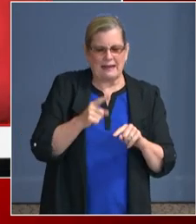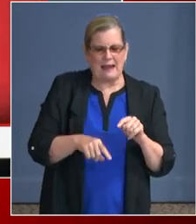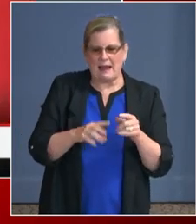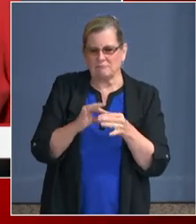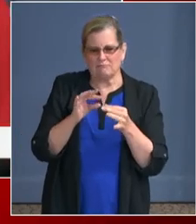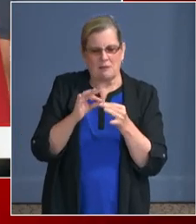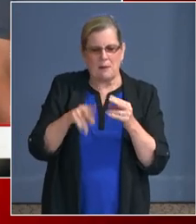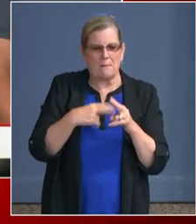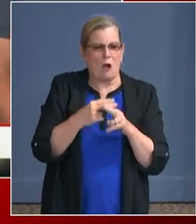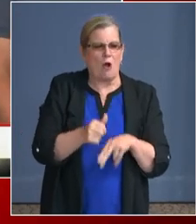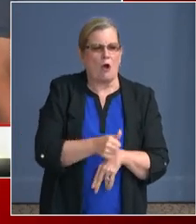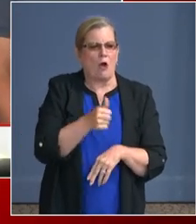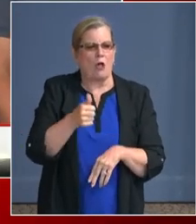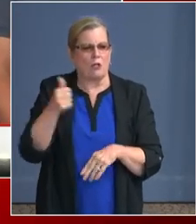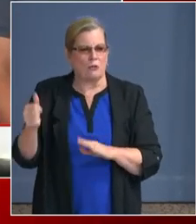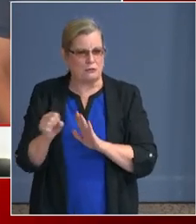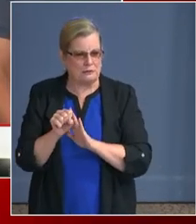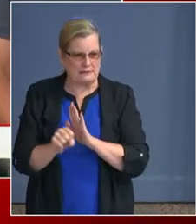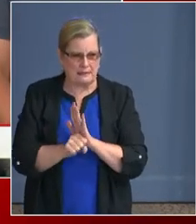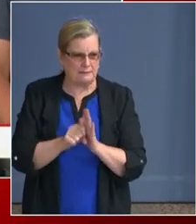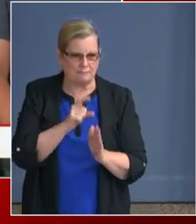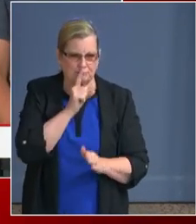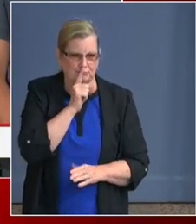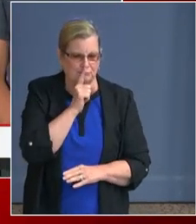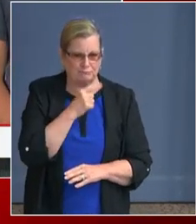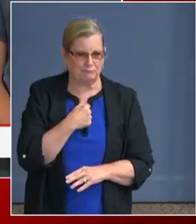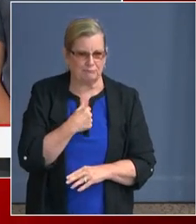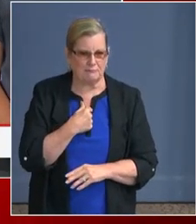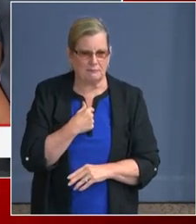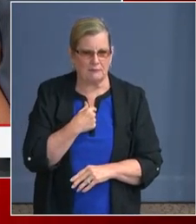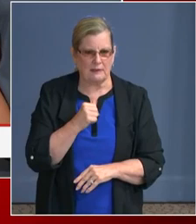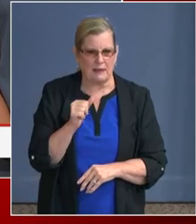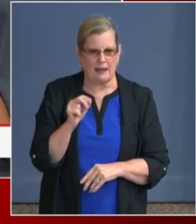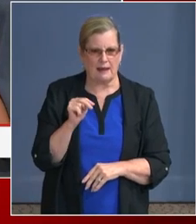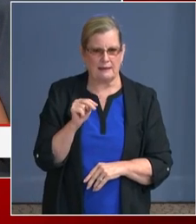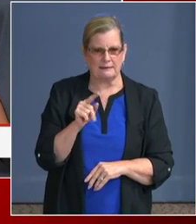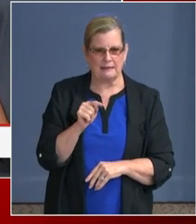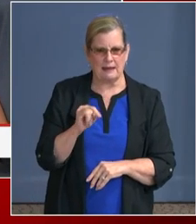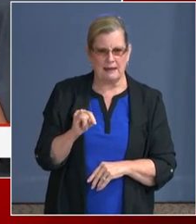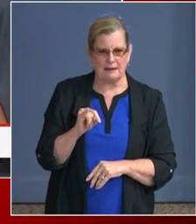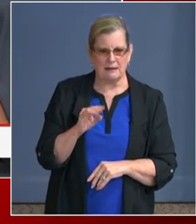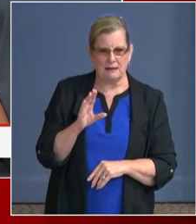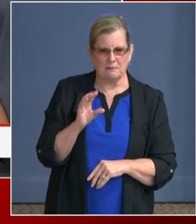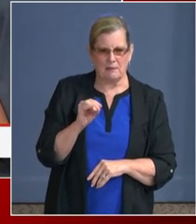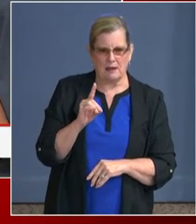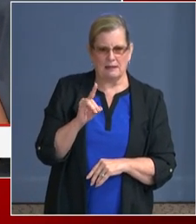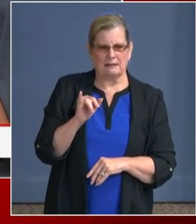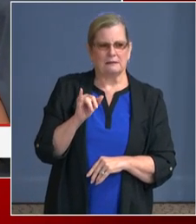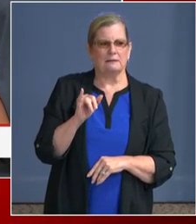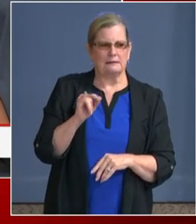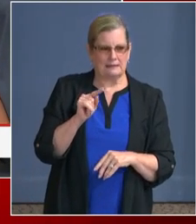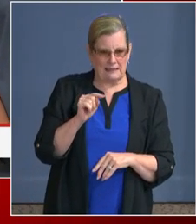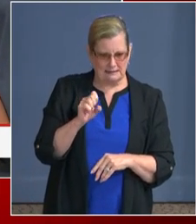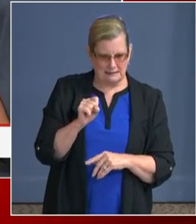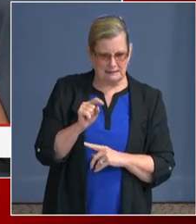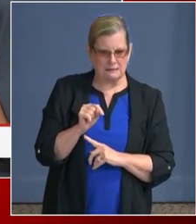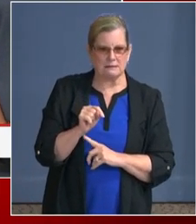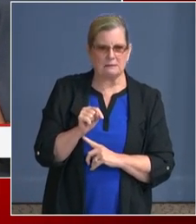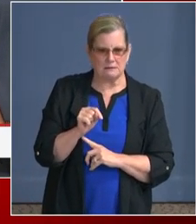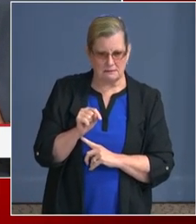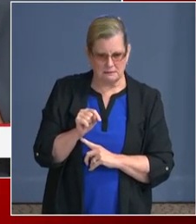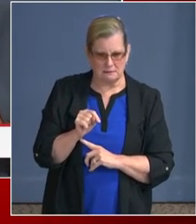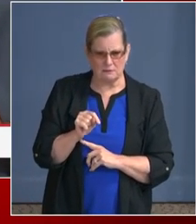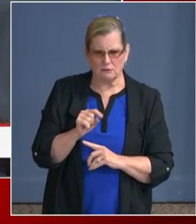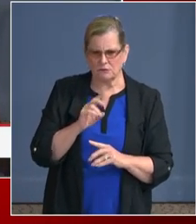Yes. The antibody testing that you announced last week, I know now when people call to get an antibody test, they're told that there